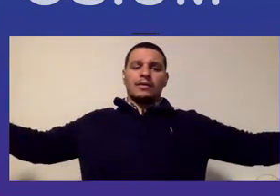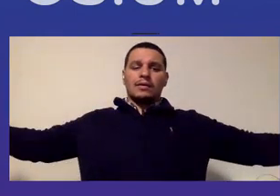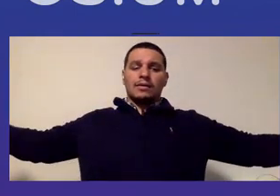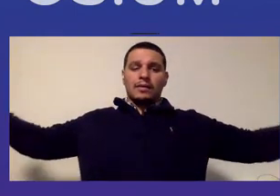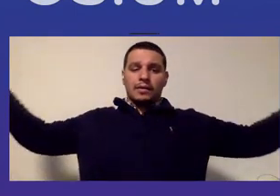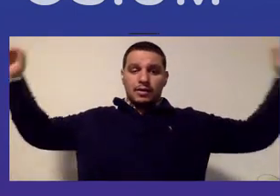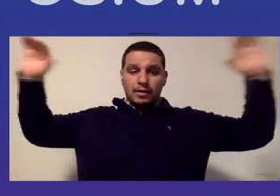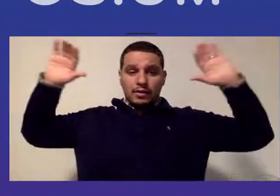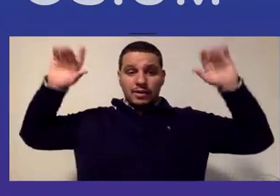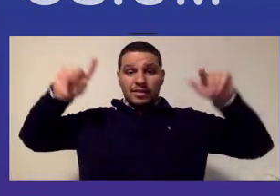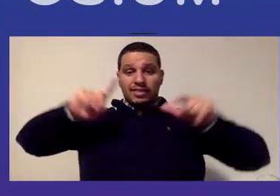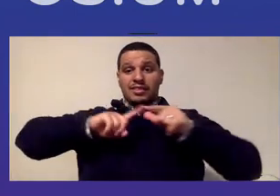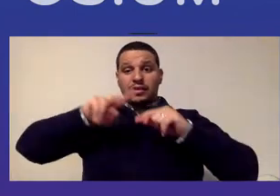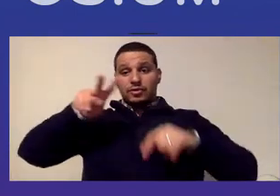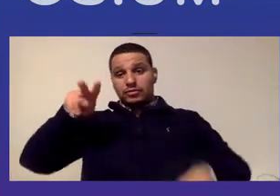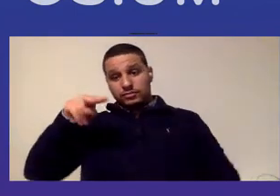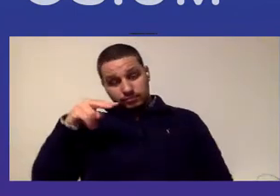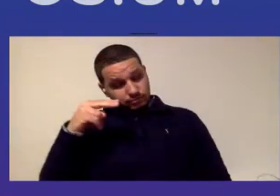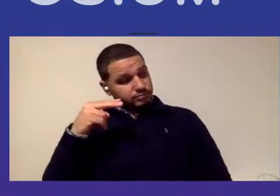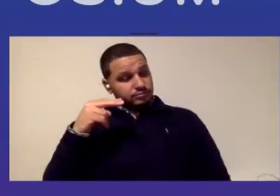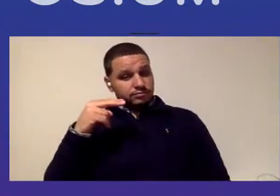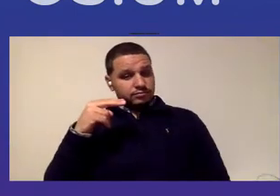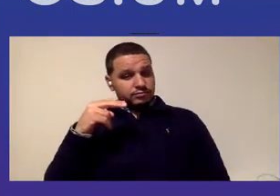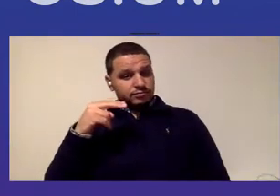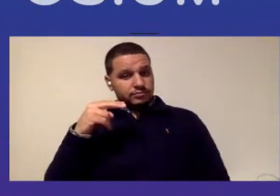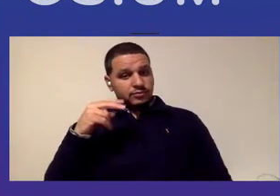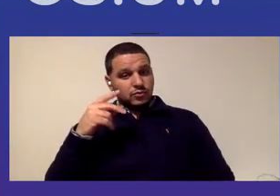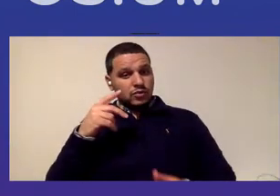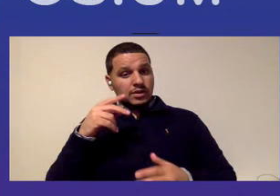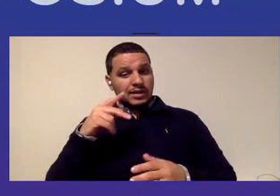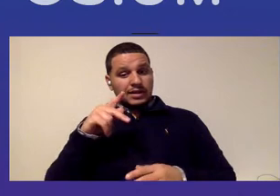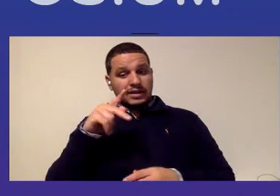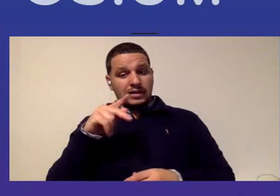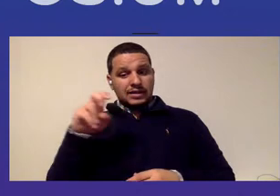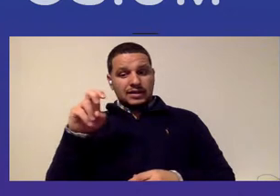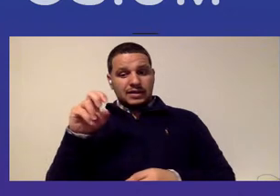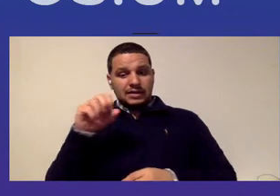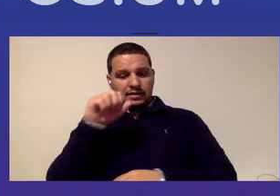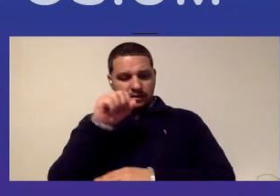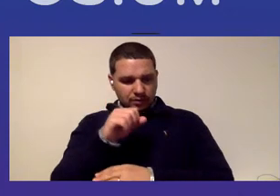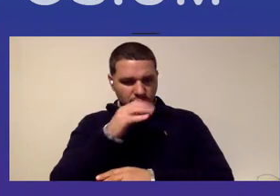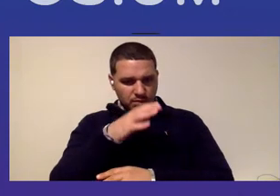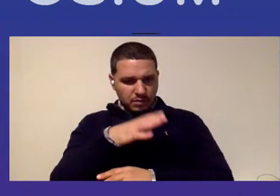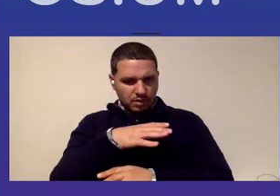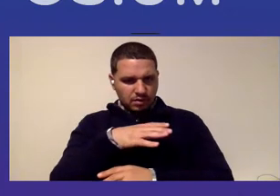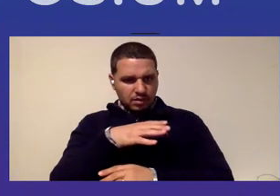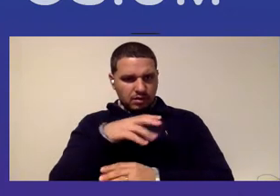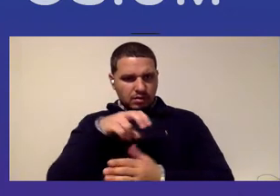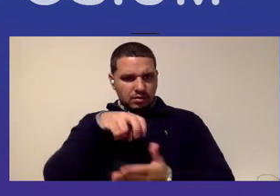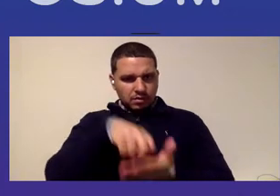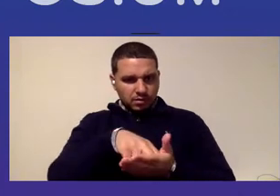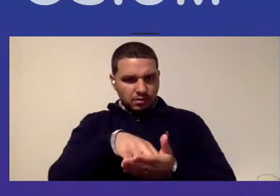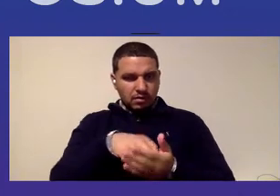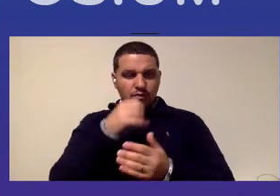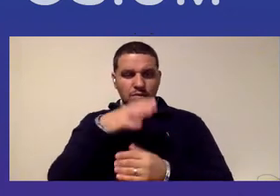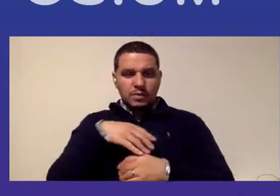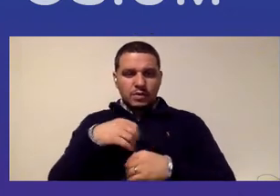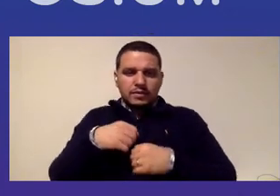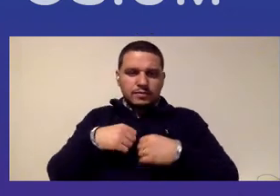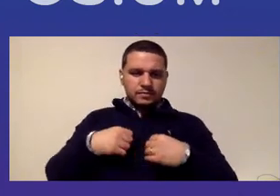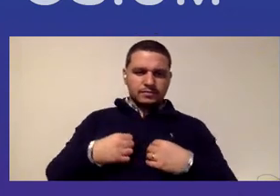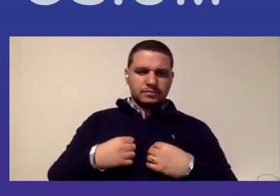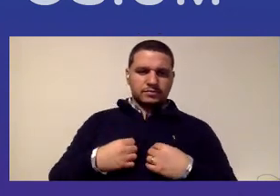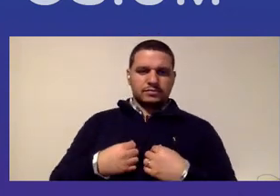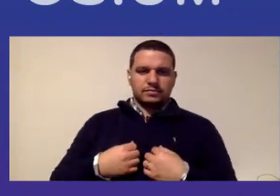as she turns around herself, ending in a kneeling position at the feet of another young woman who rolls her shoulders back and undulates